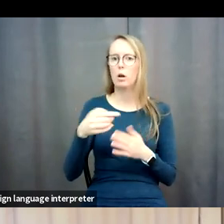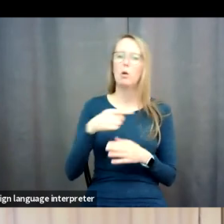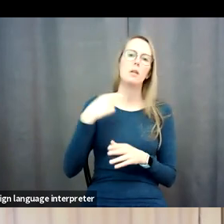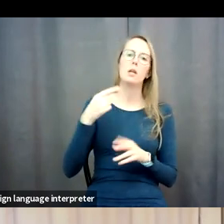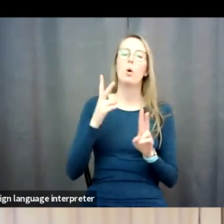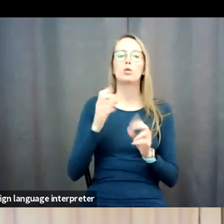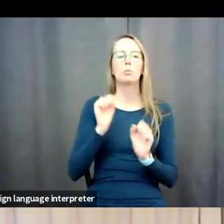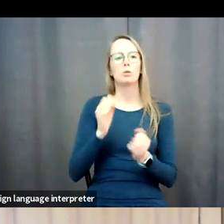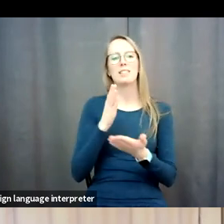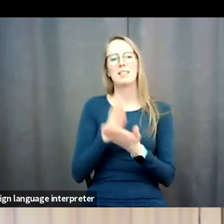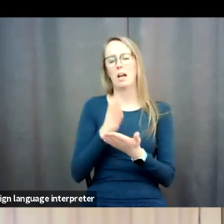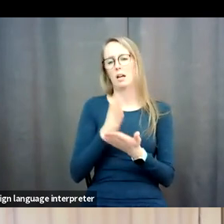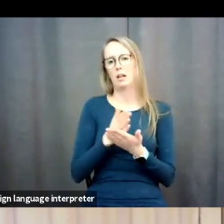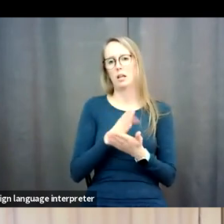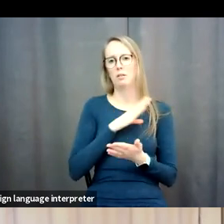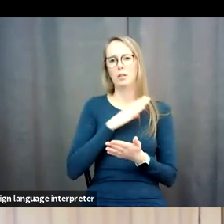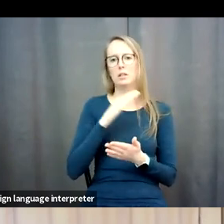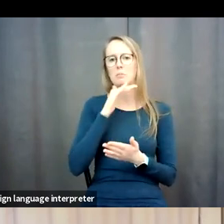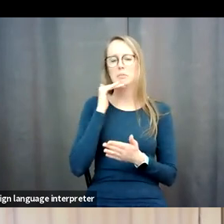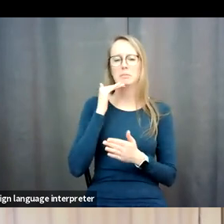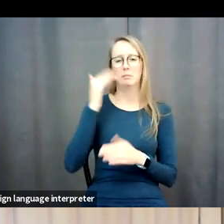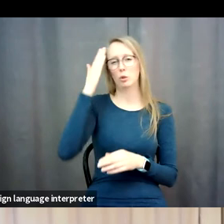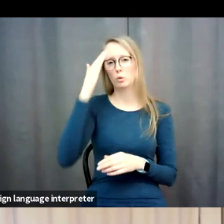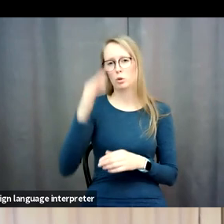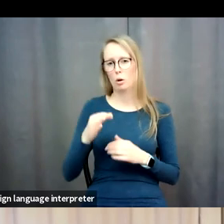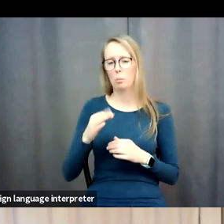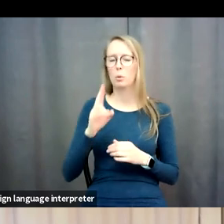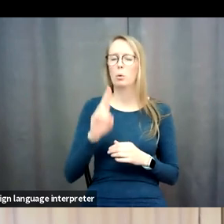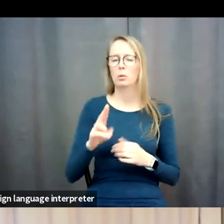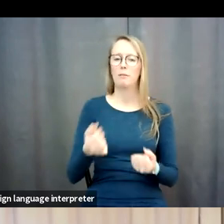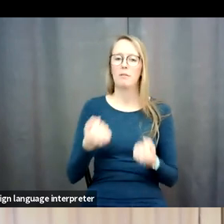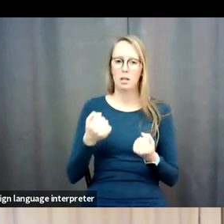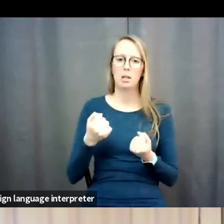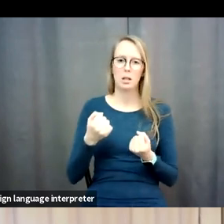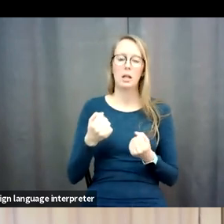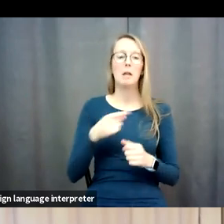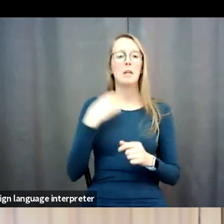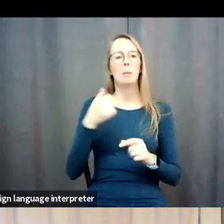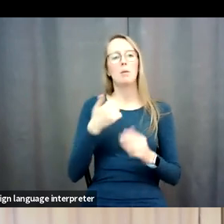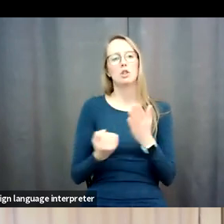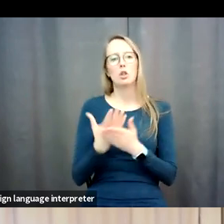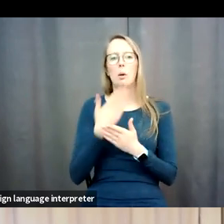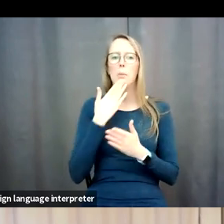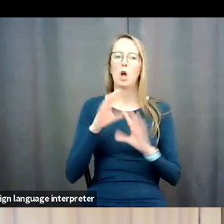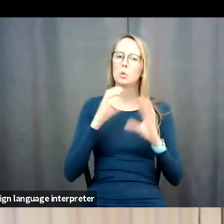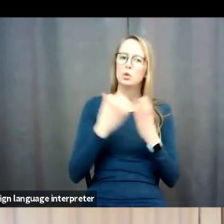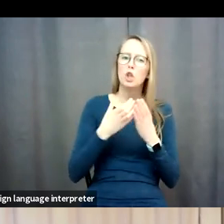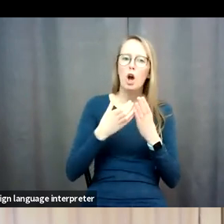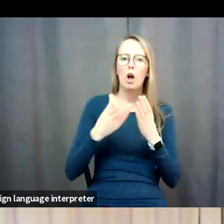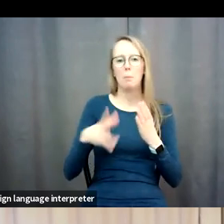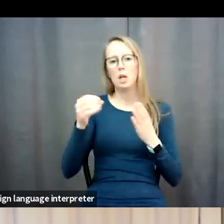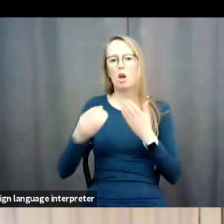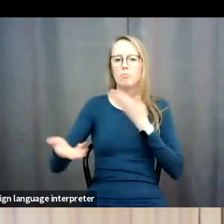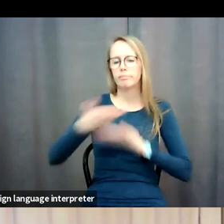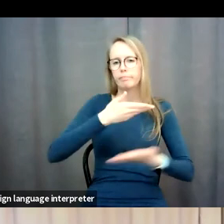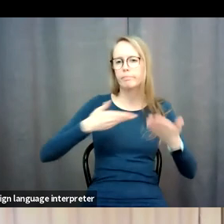ensure there is enough knowledge, and that's so important. We need to create good social environment, because it